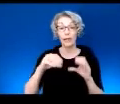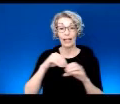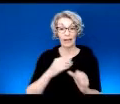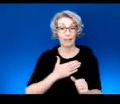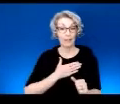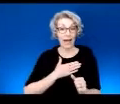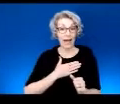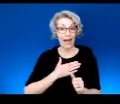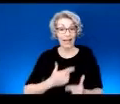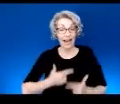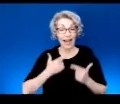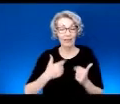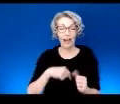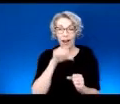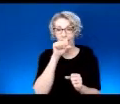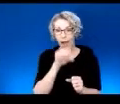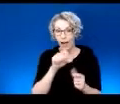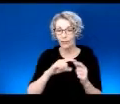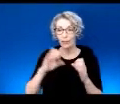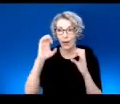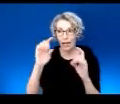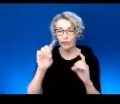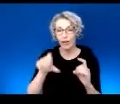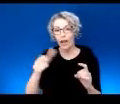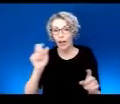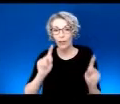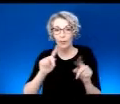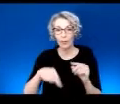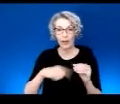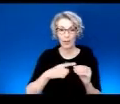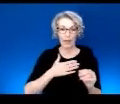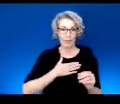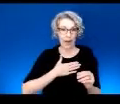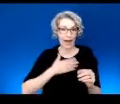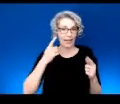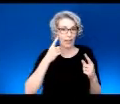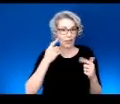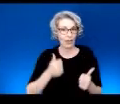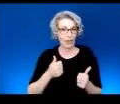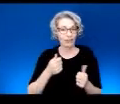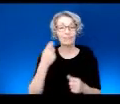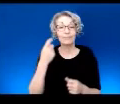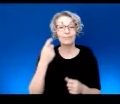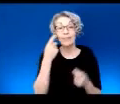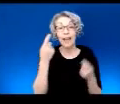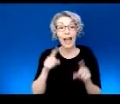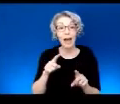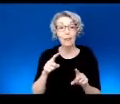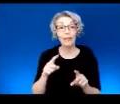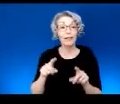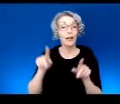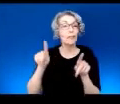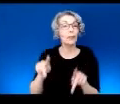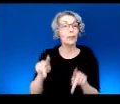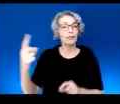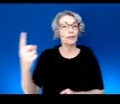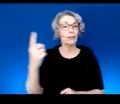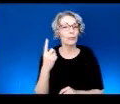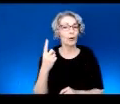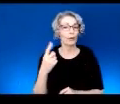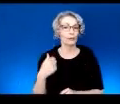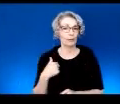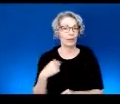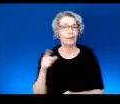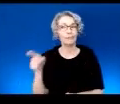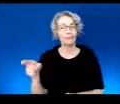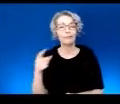life, I love to educate others about my hearing loss. The other day, I was approached by someone who told